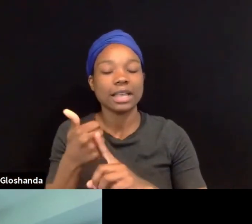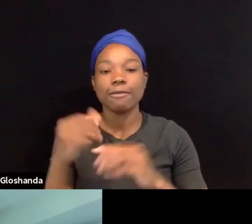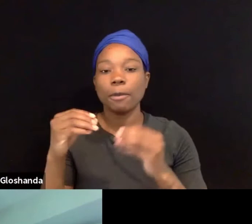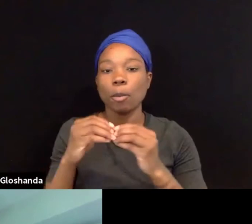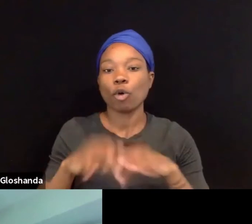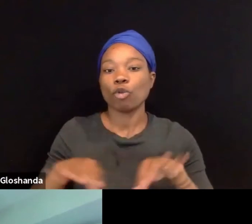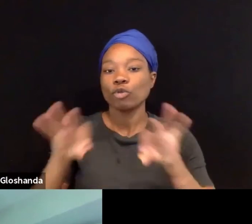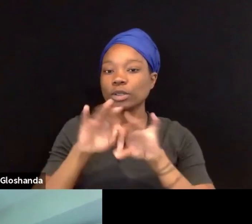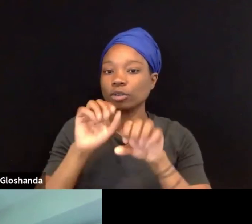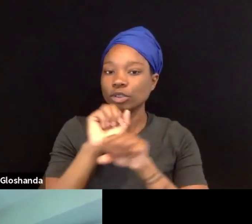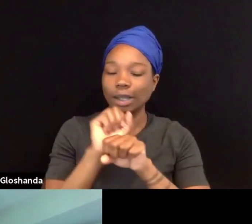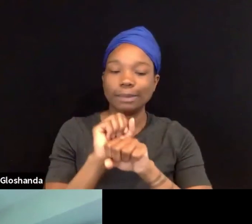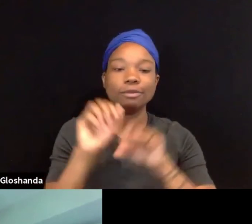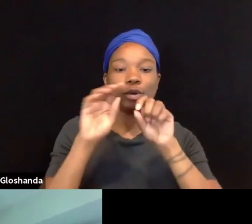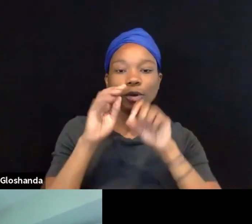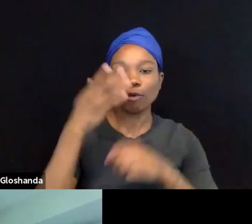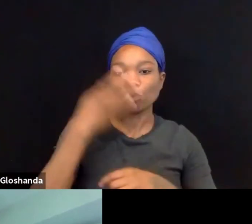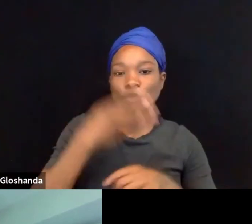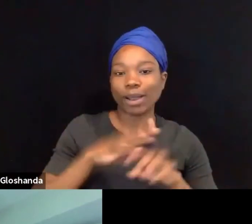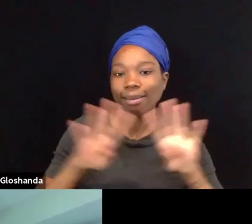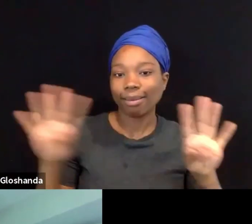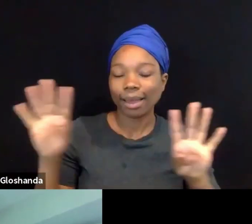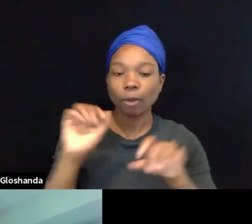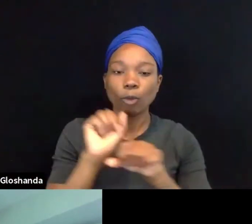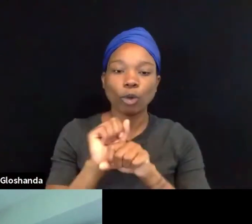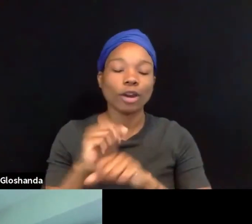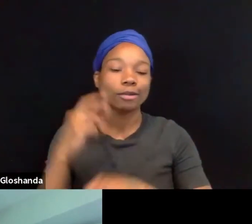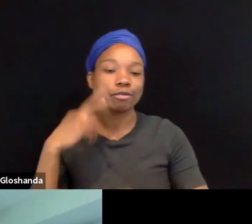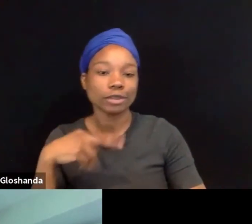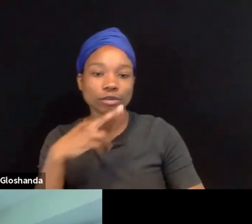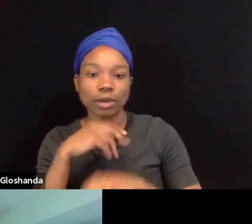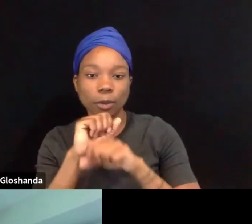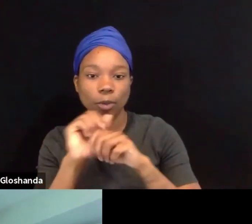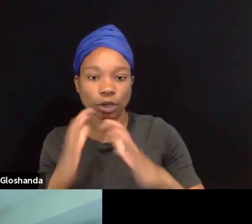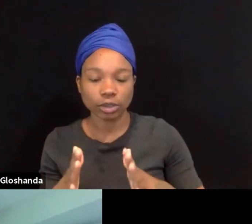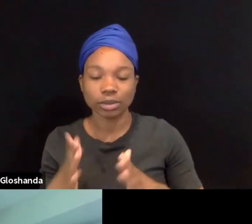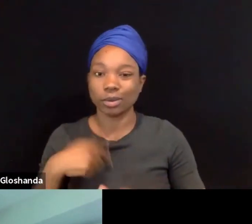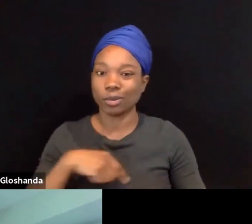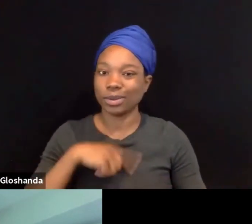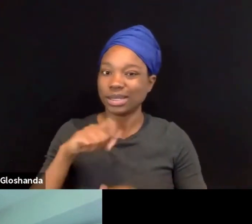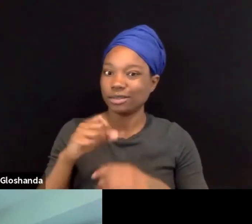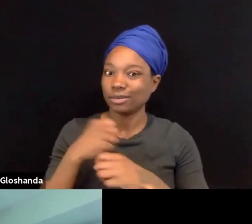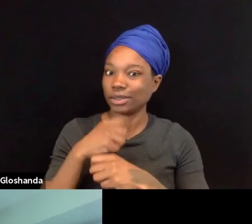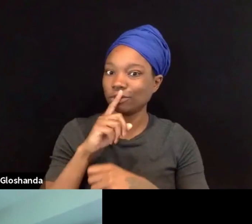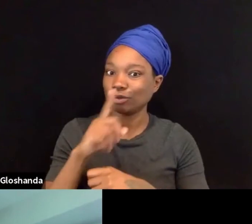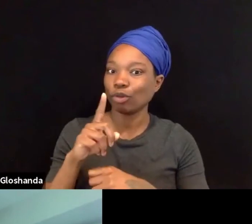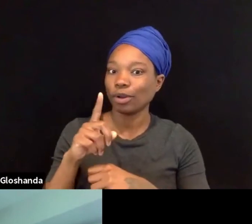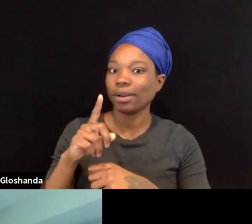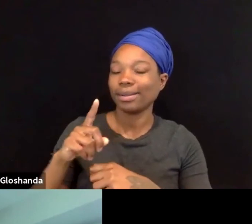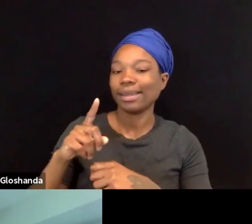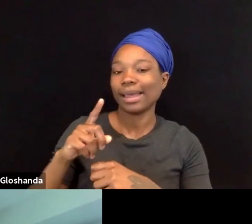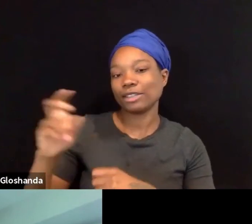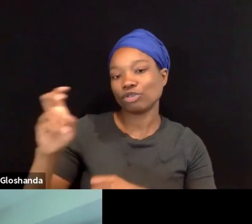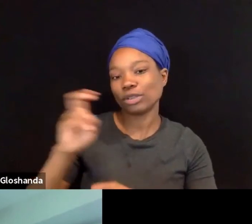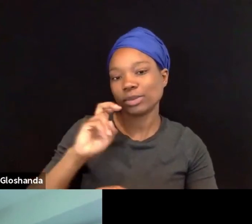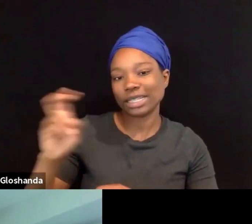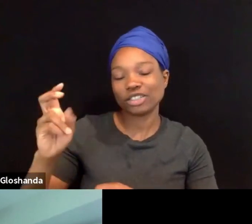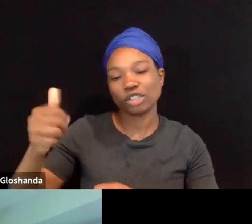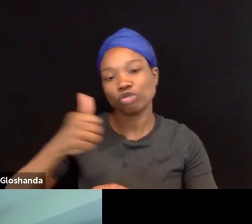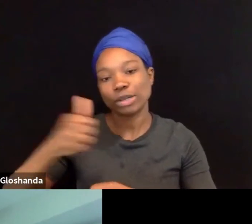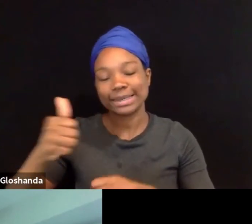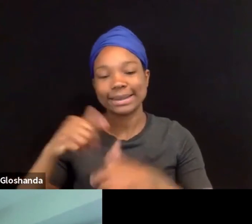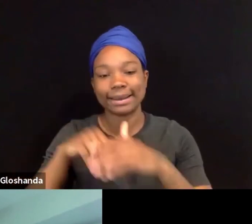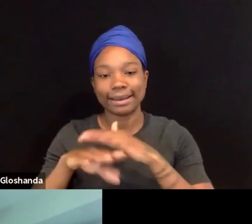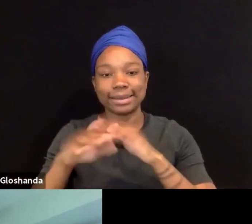public works jobs and things like restaurants. And how do we make sure that transit access stays, is reliable,